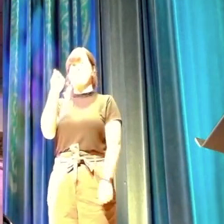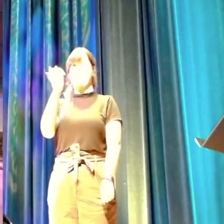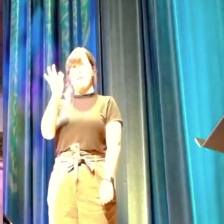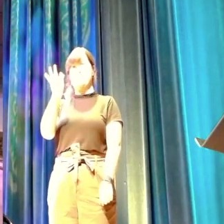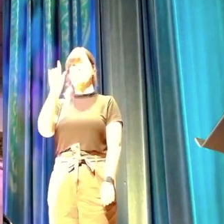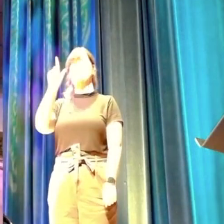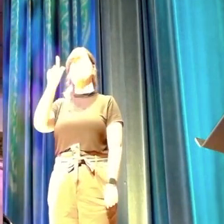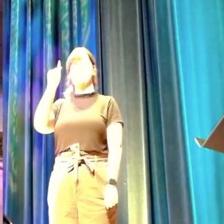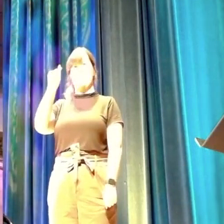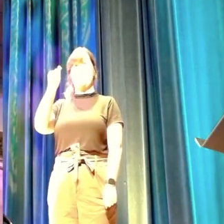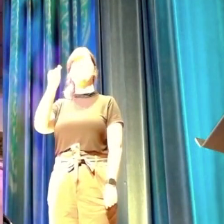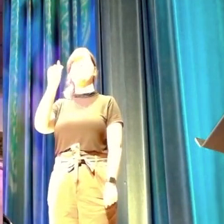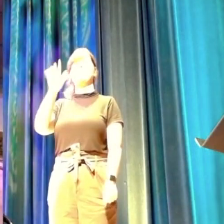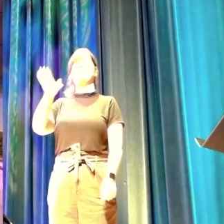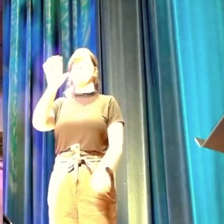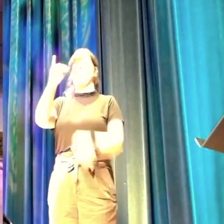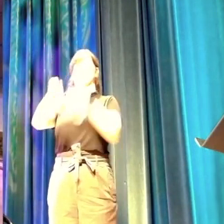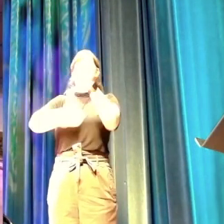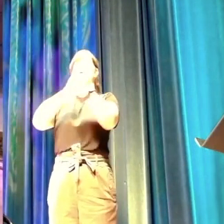they went international.